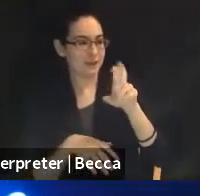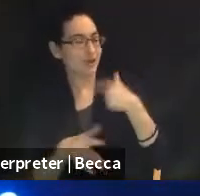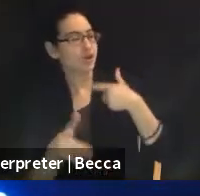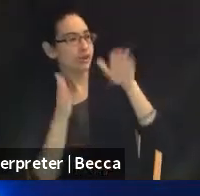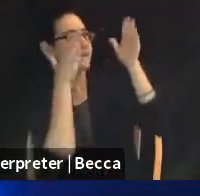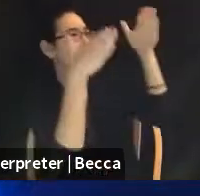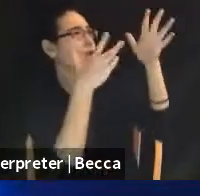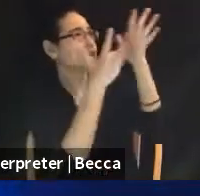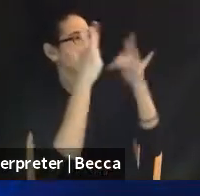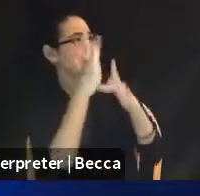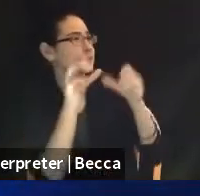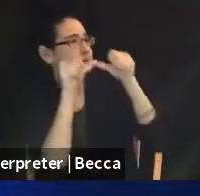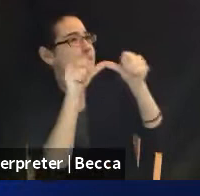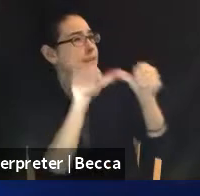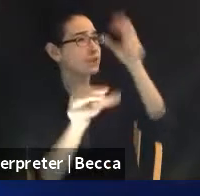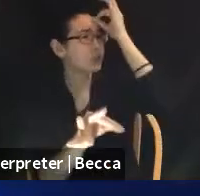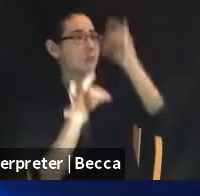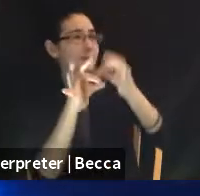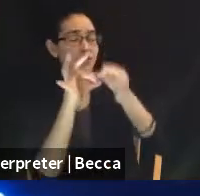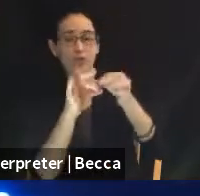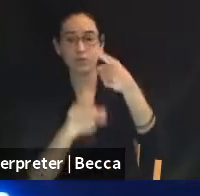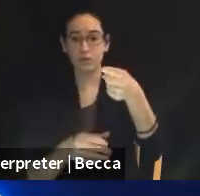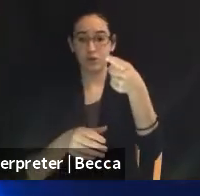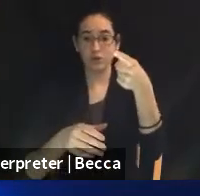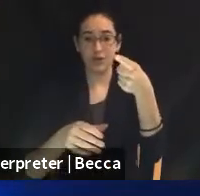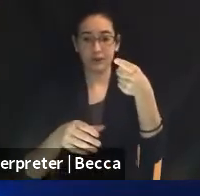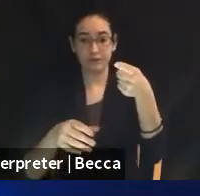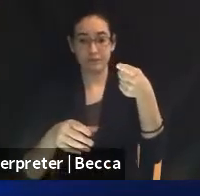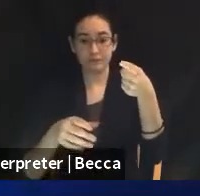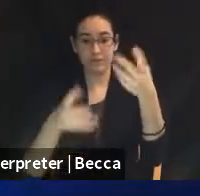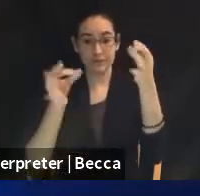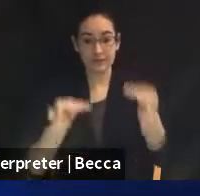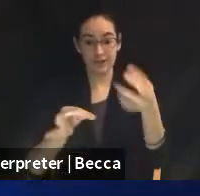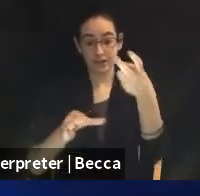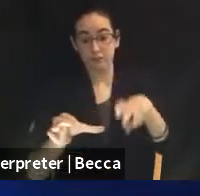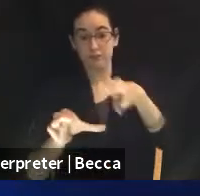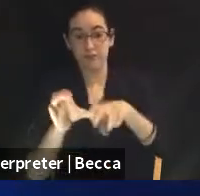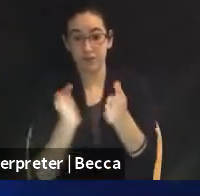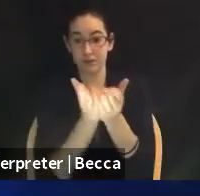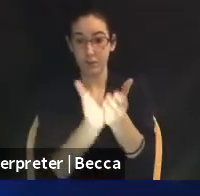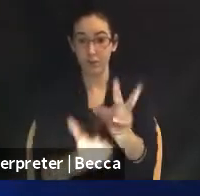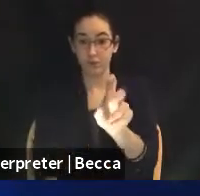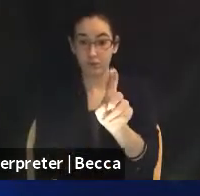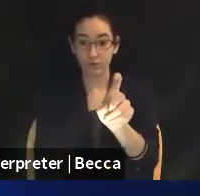Just keep your faith. Just, well, would you have got out of the boat? I mean, if Jesus told me to come, I would do it.